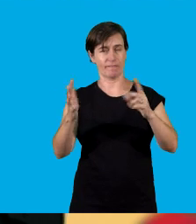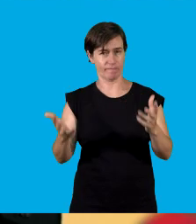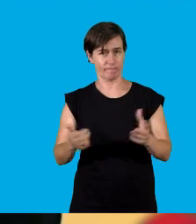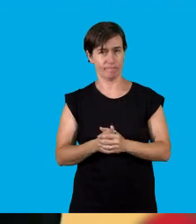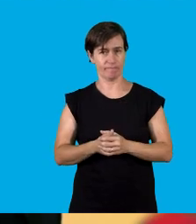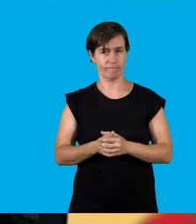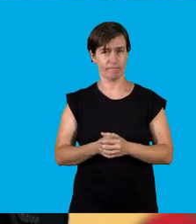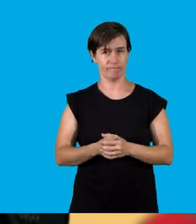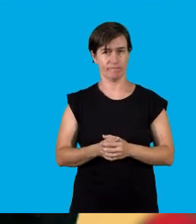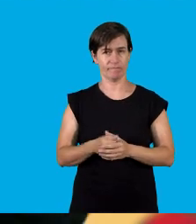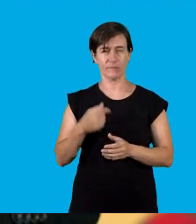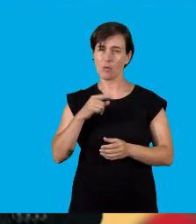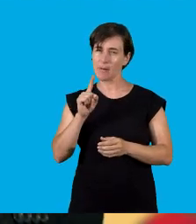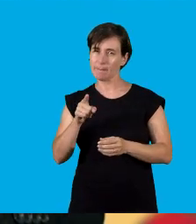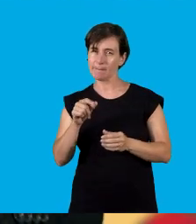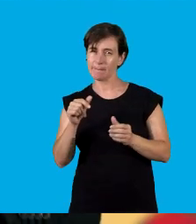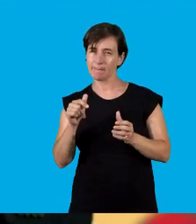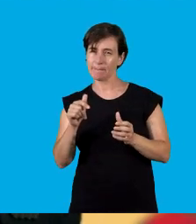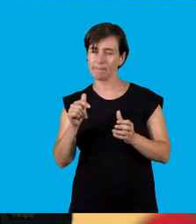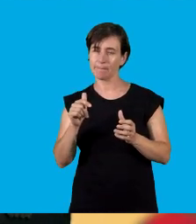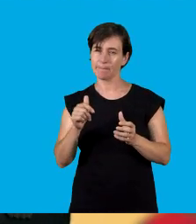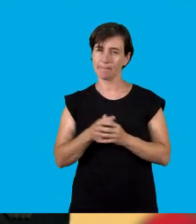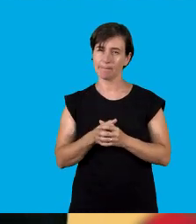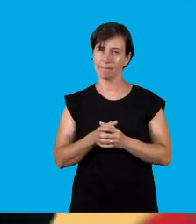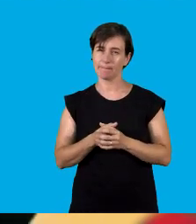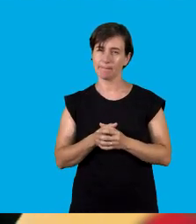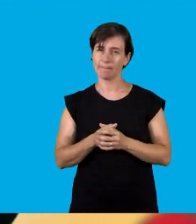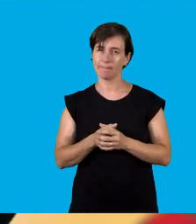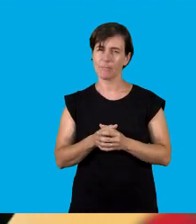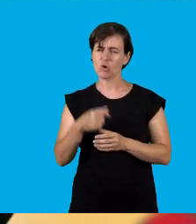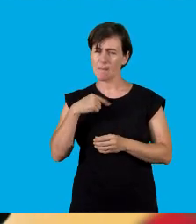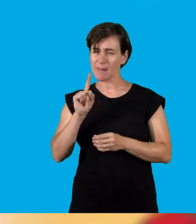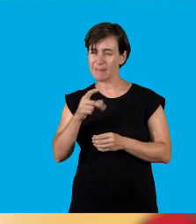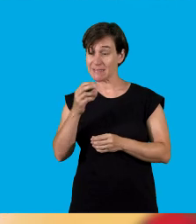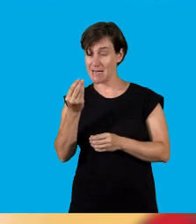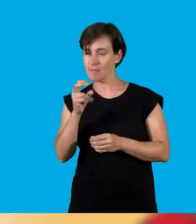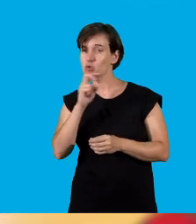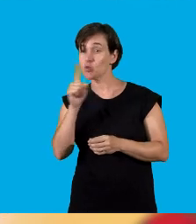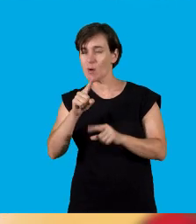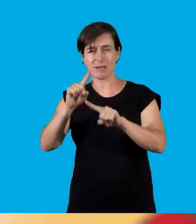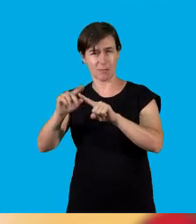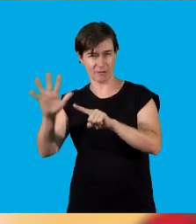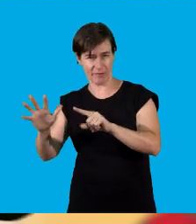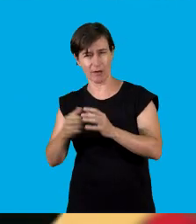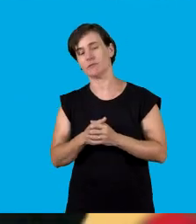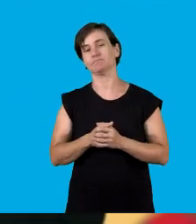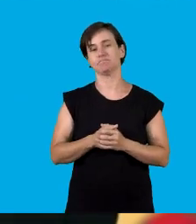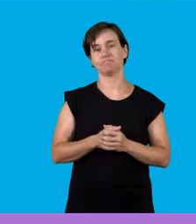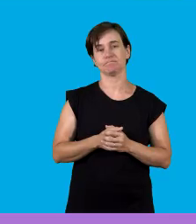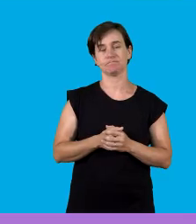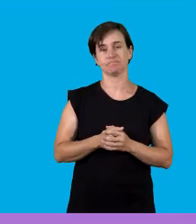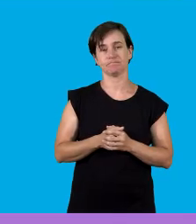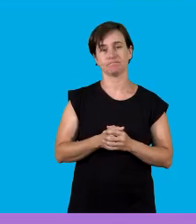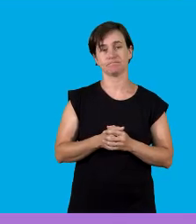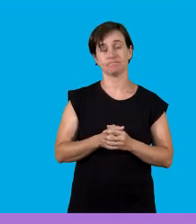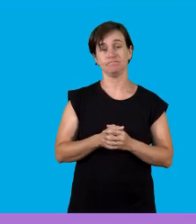will give me, actually will take me, if I use the conversion factor, what must I multiply by 5, right? So first